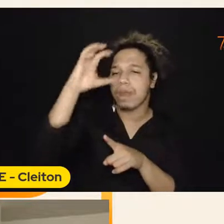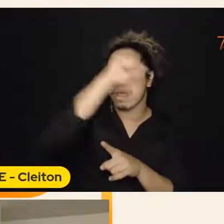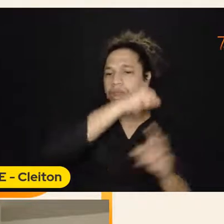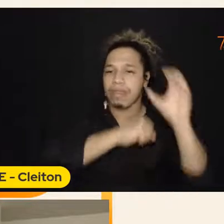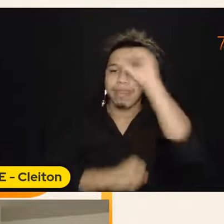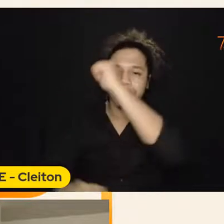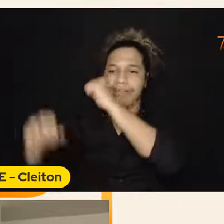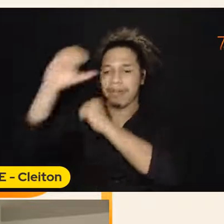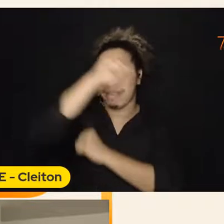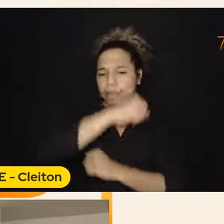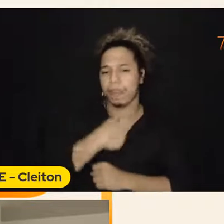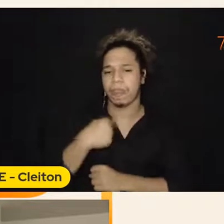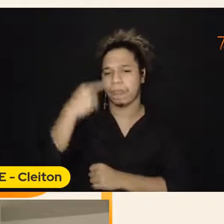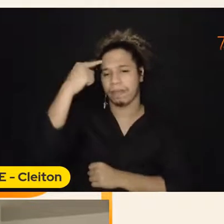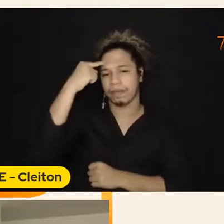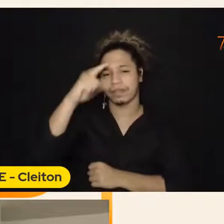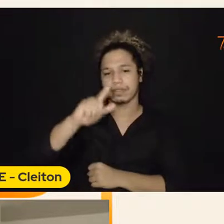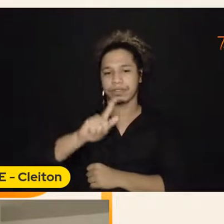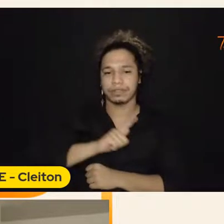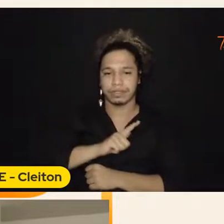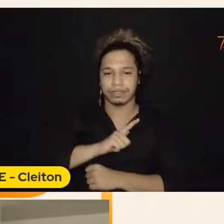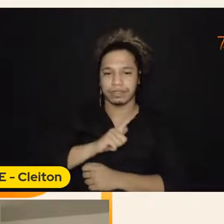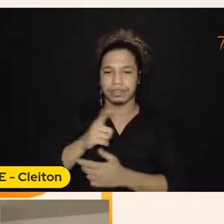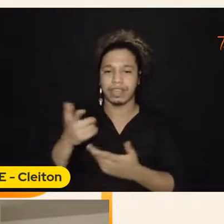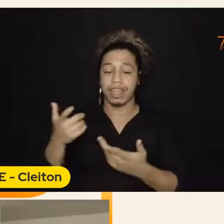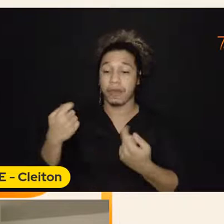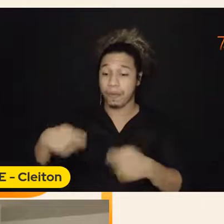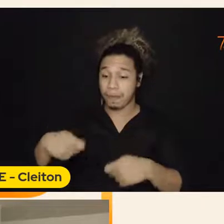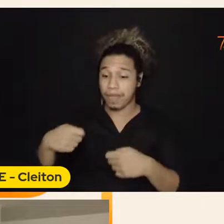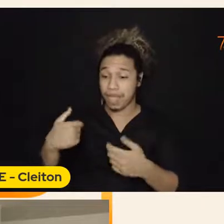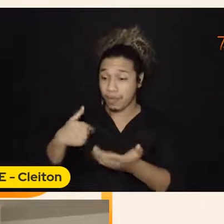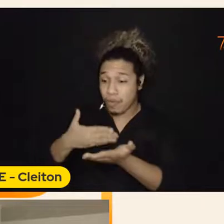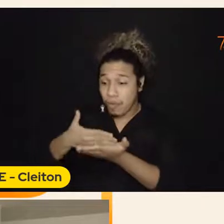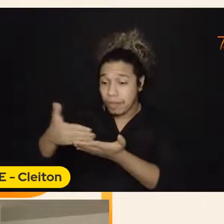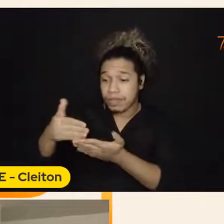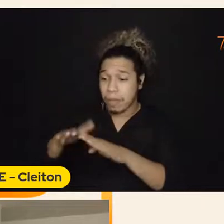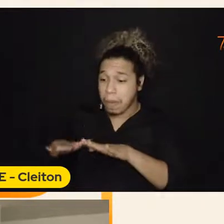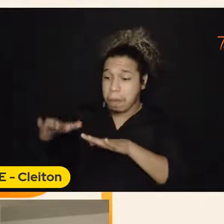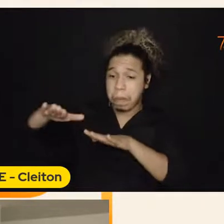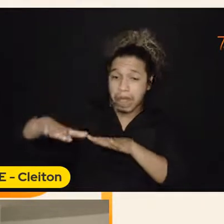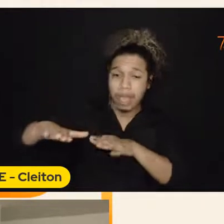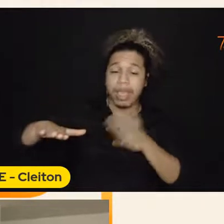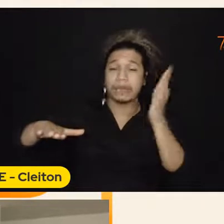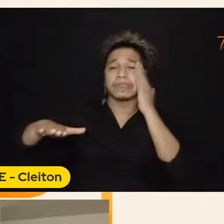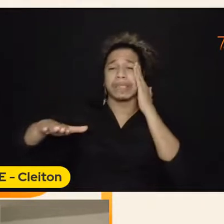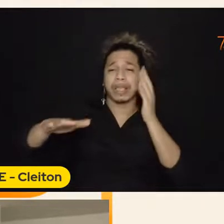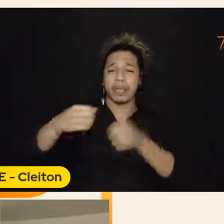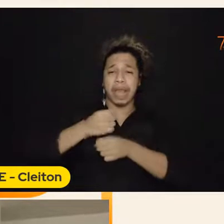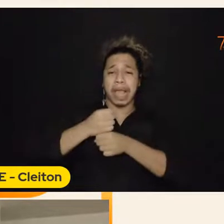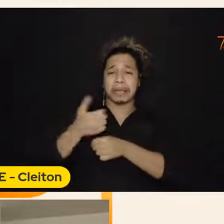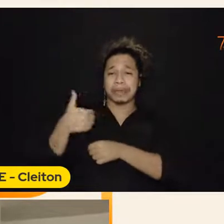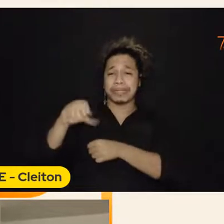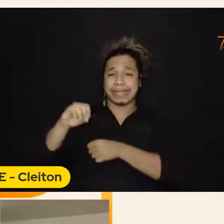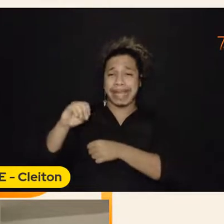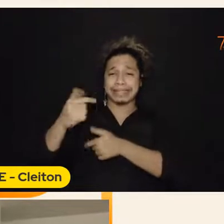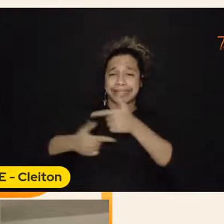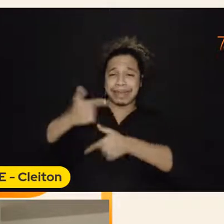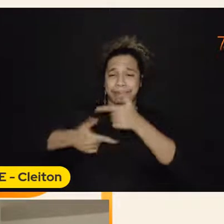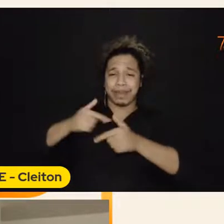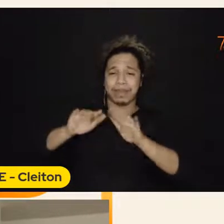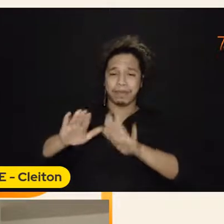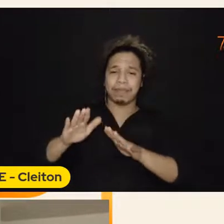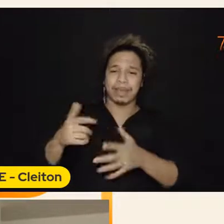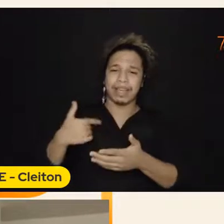I think I have a long way to go. I'm just beginning. I know it's 10 years, but I keep saying 10 years because to me it's a